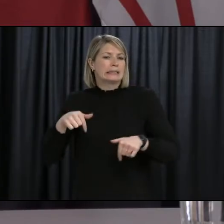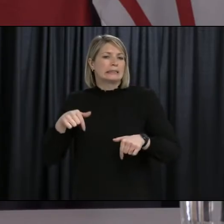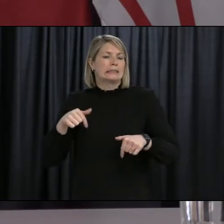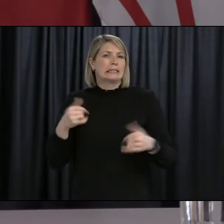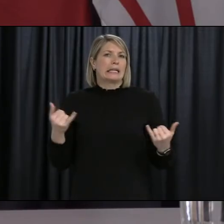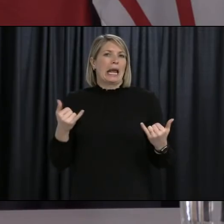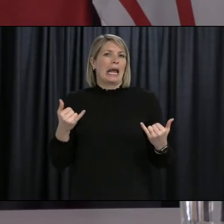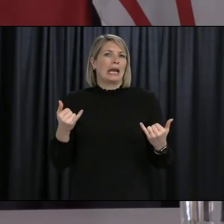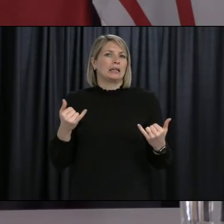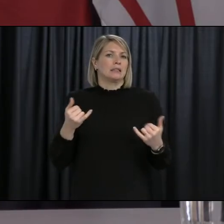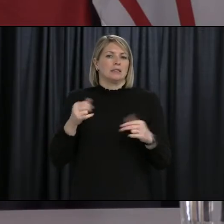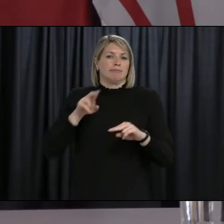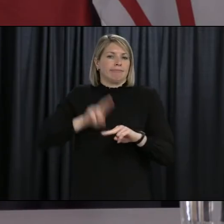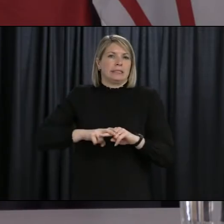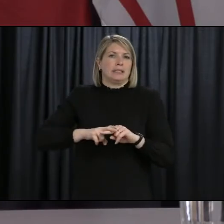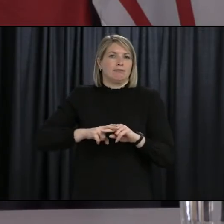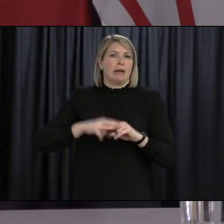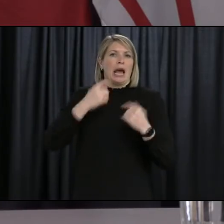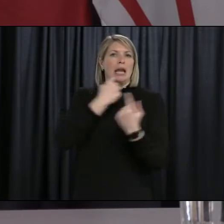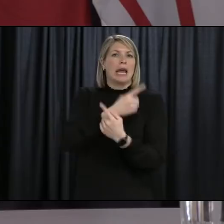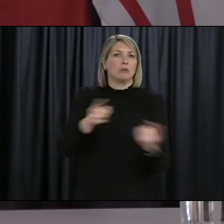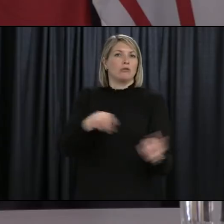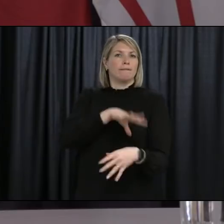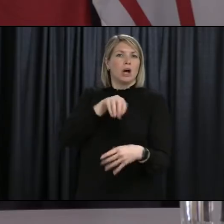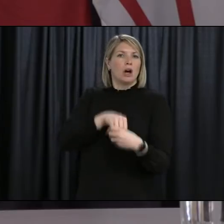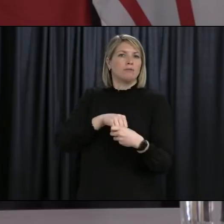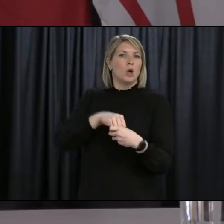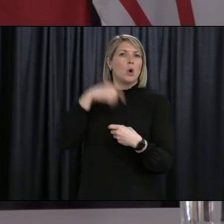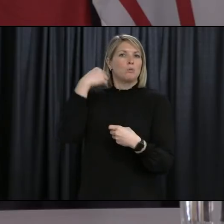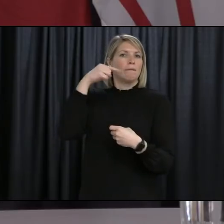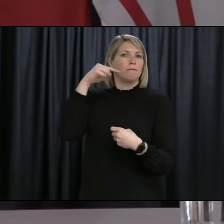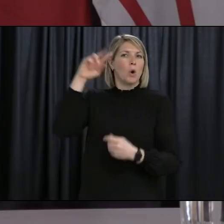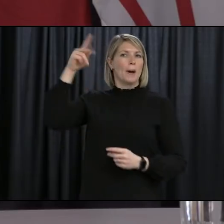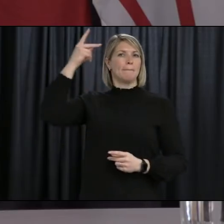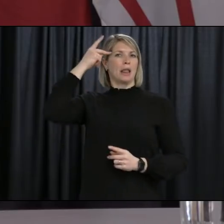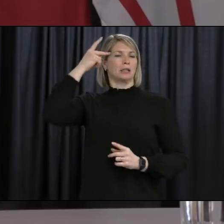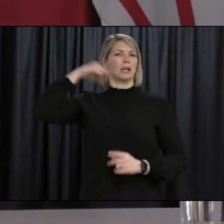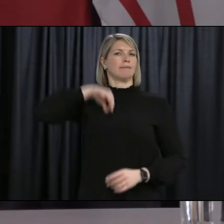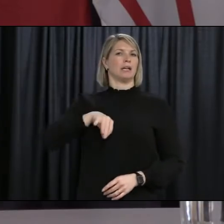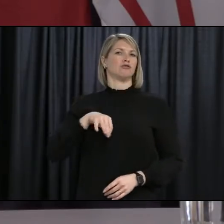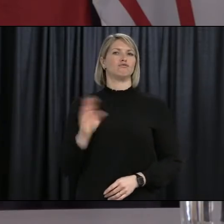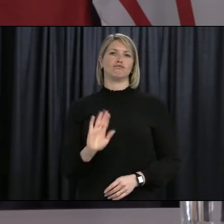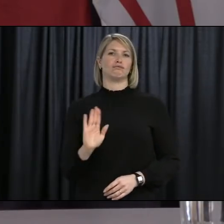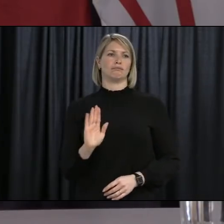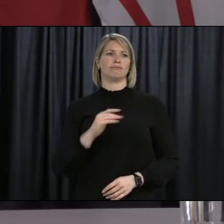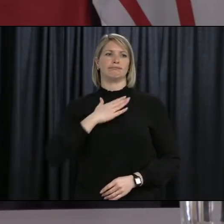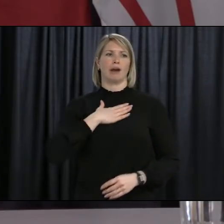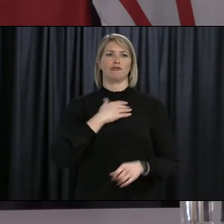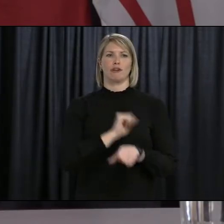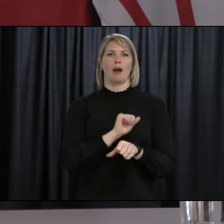whatsoever. I mean, we've parked the political aspect, and this is being a Premier.